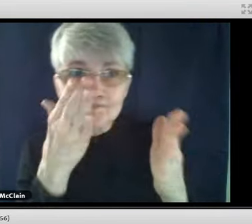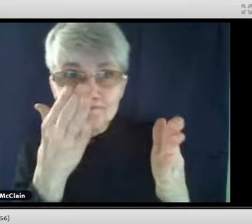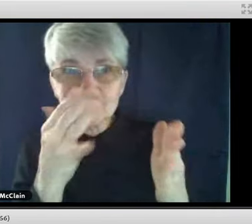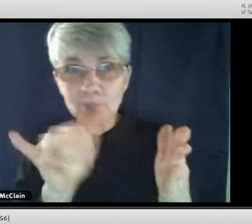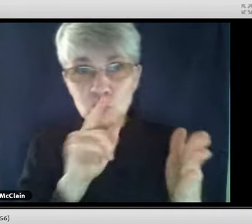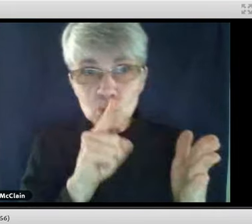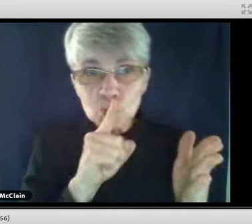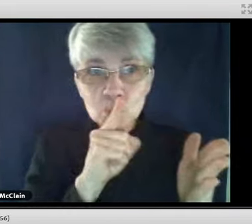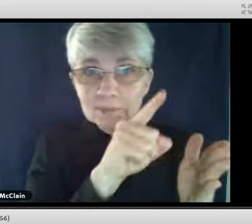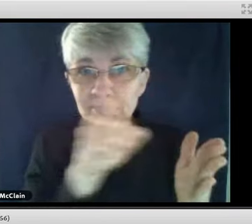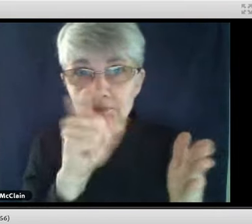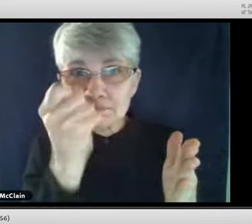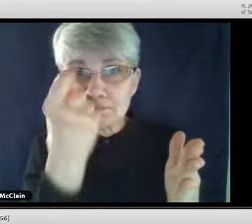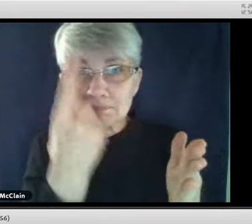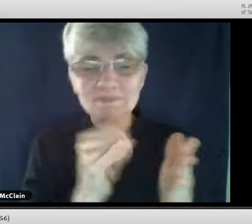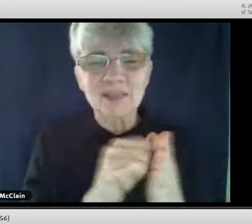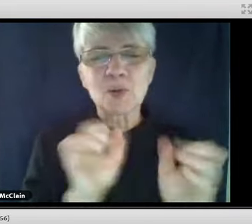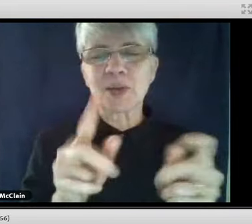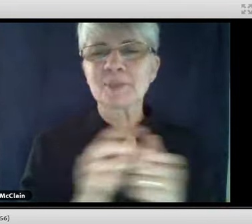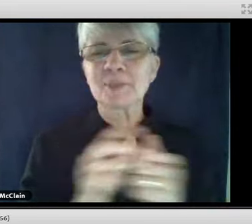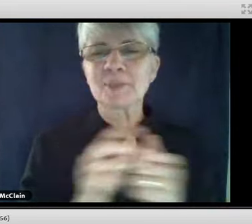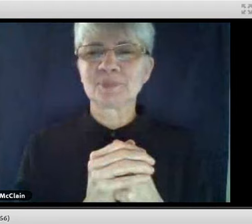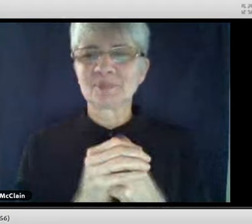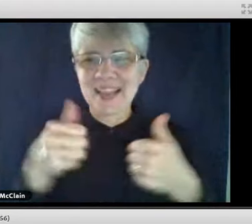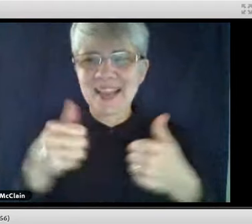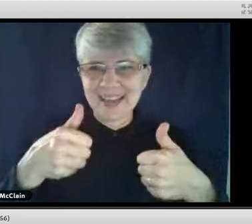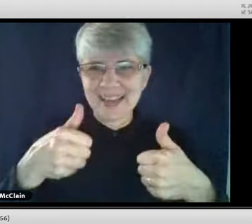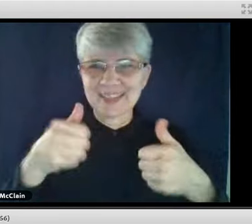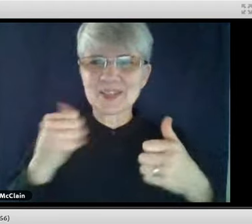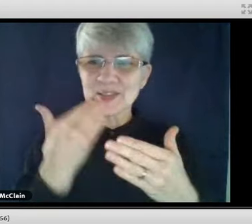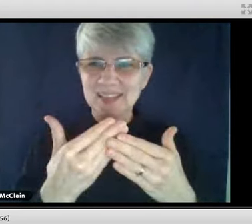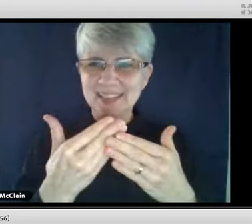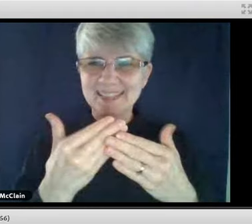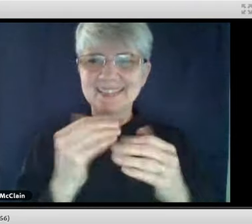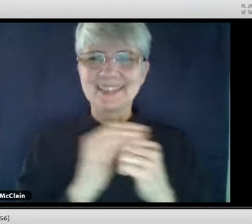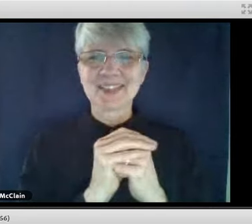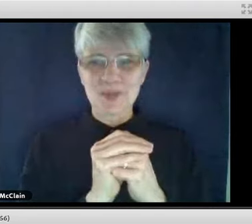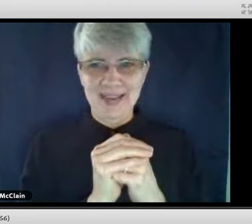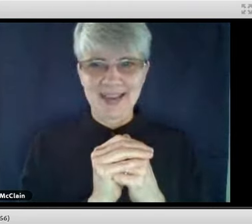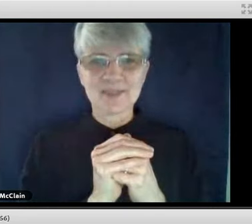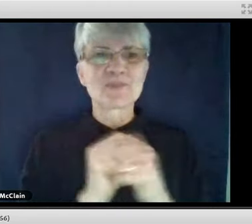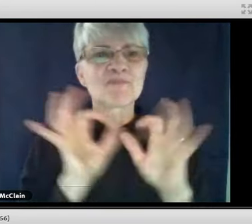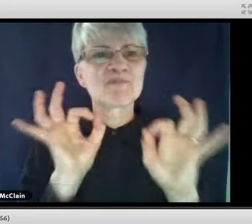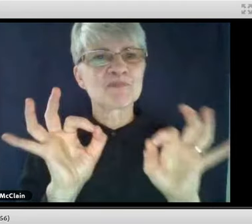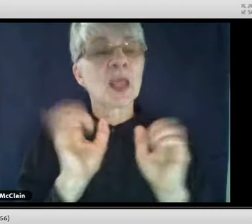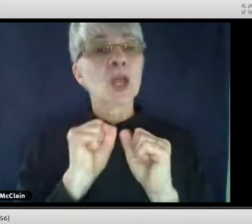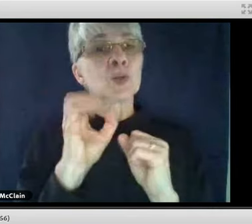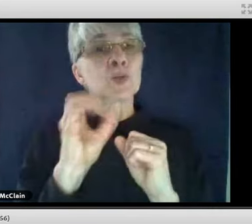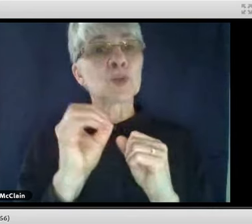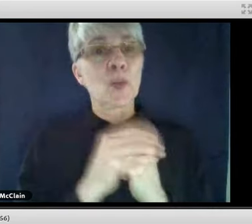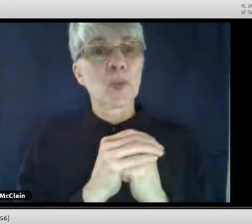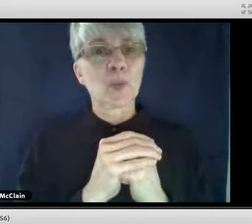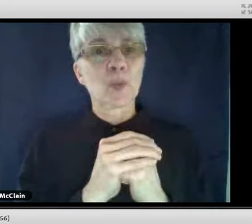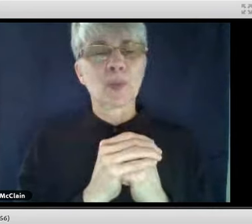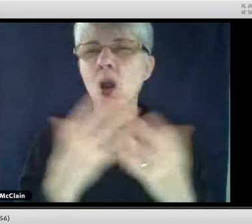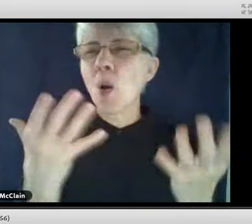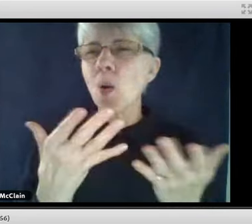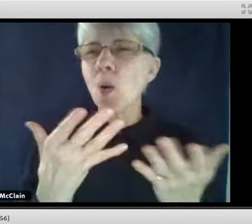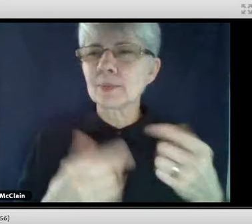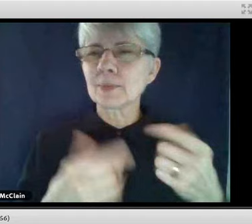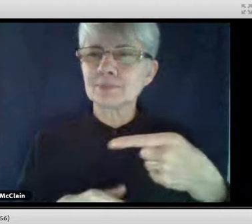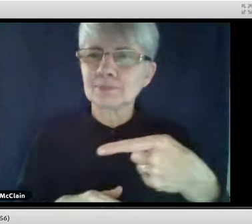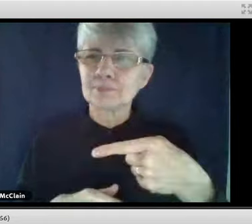as well. Okay. Yay. Okay. All right. So, okay. So Kamara,